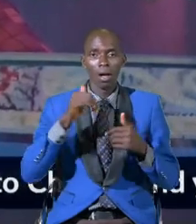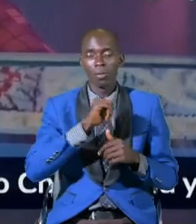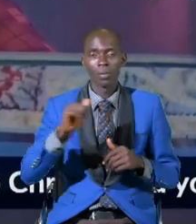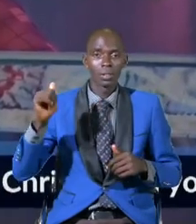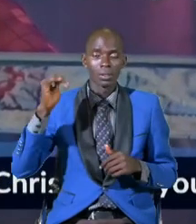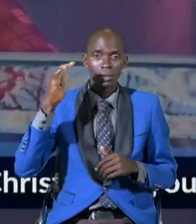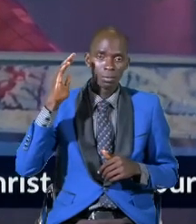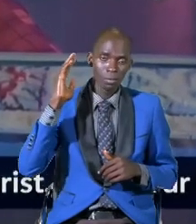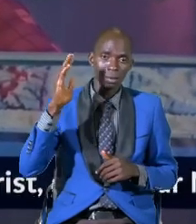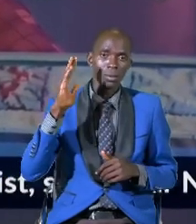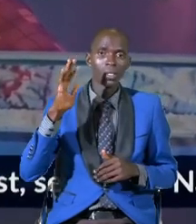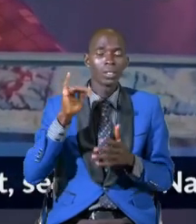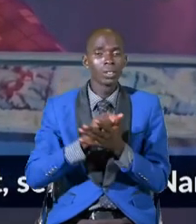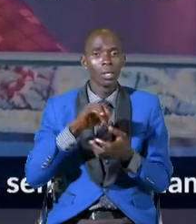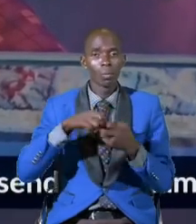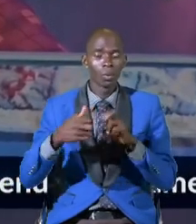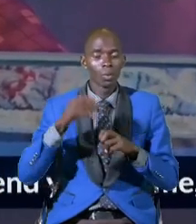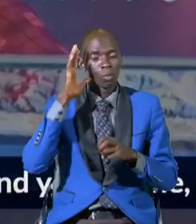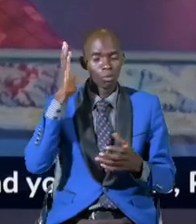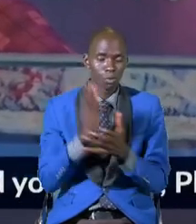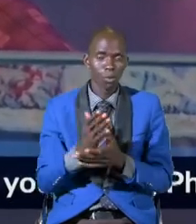That problem will stop right now.